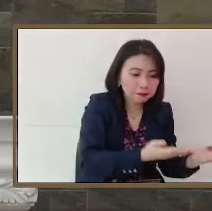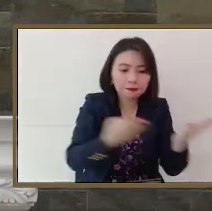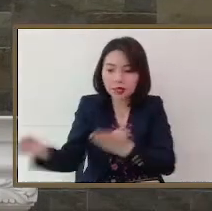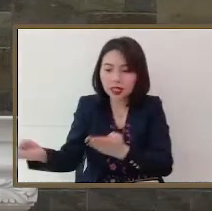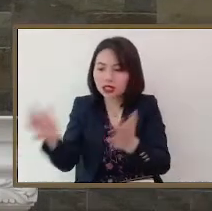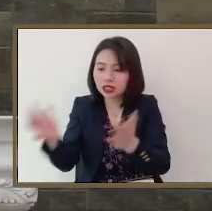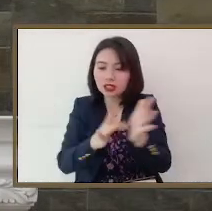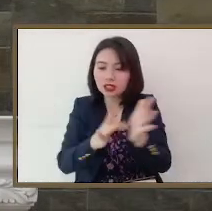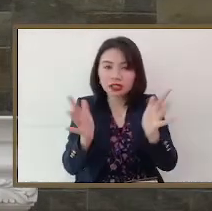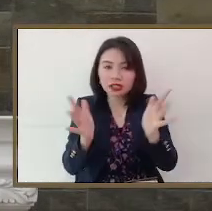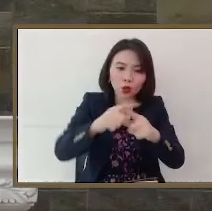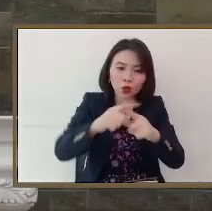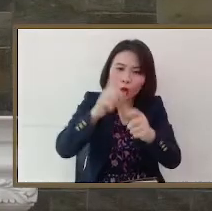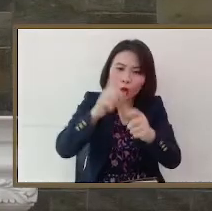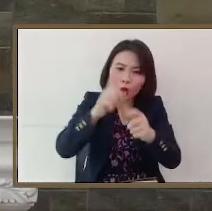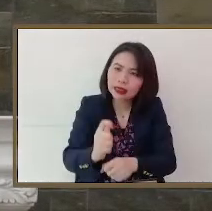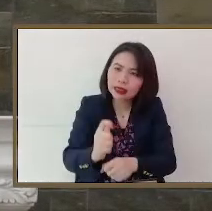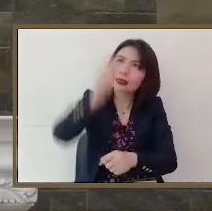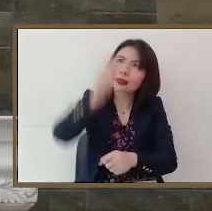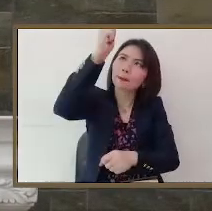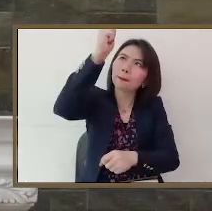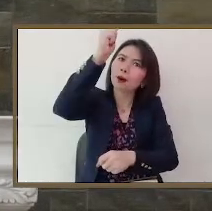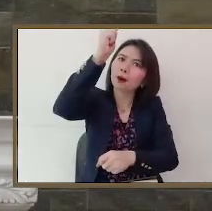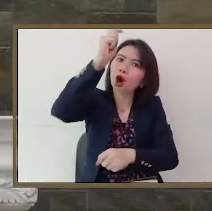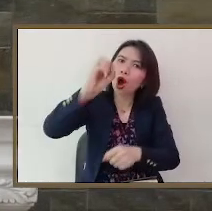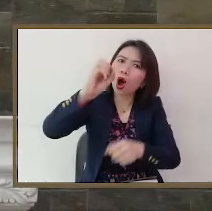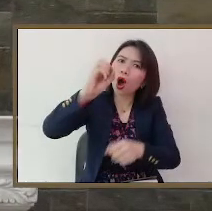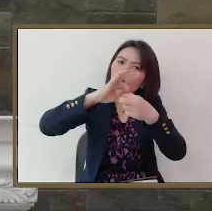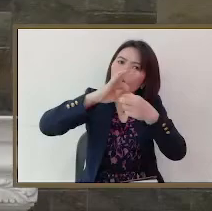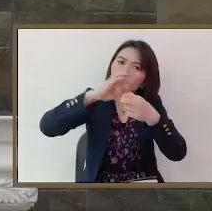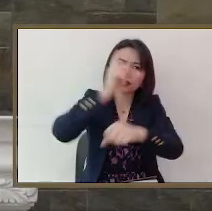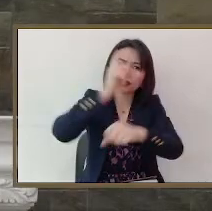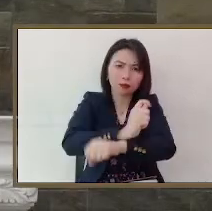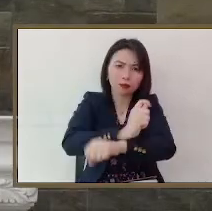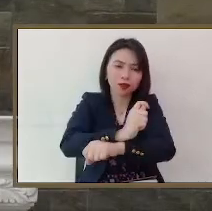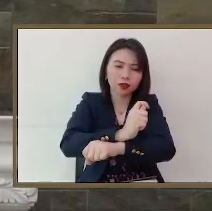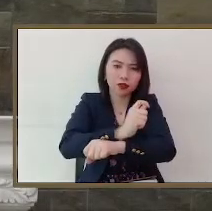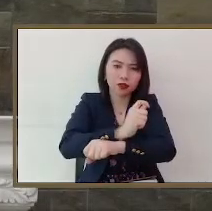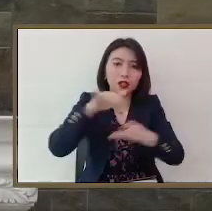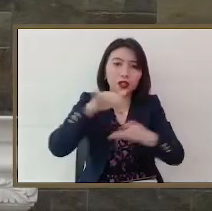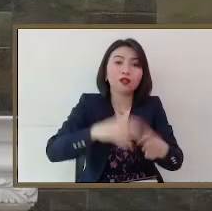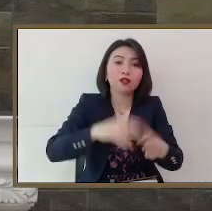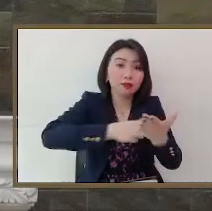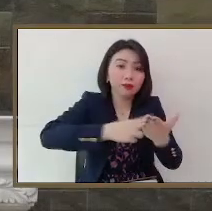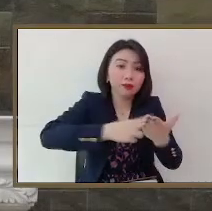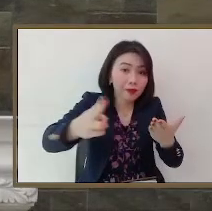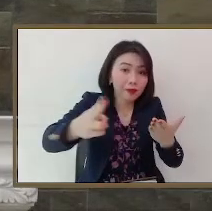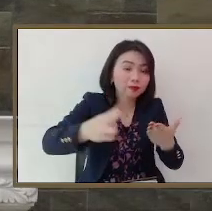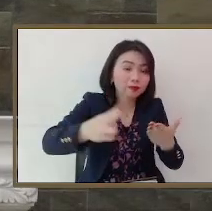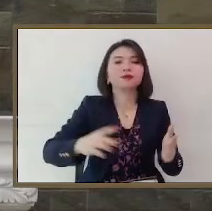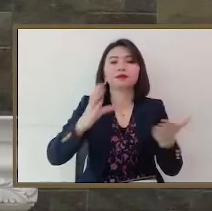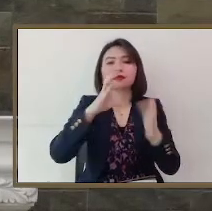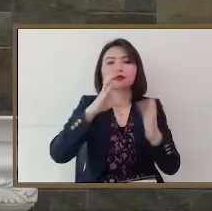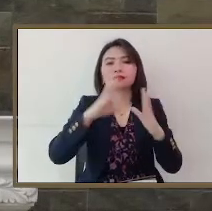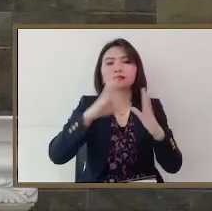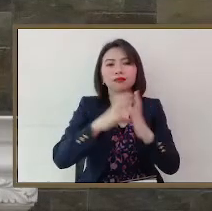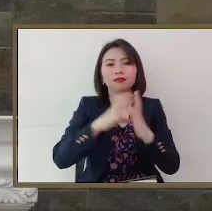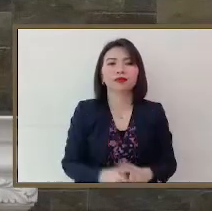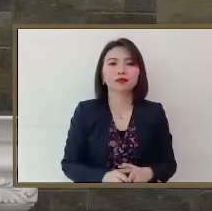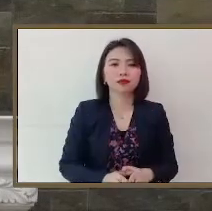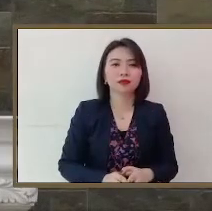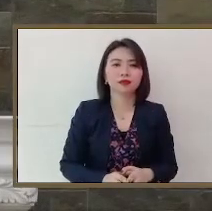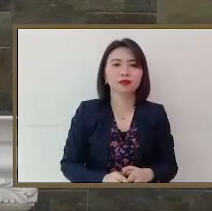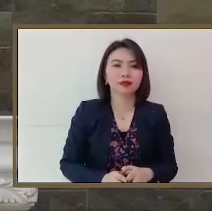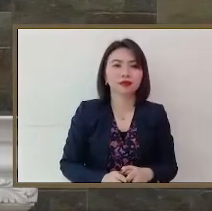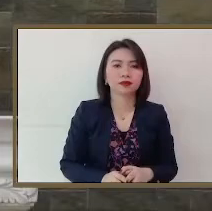top of the temple. In the holy city. Alright? Yung templo ay nasa